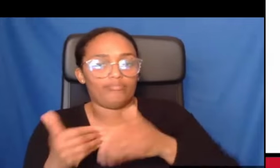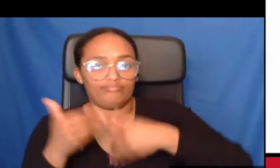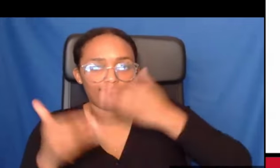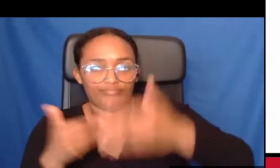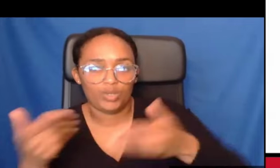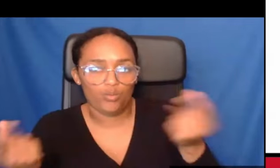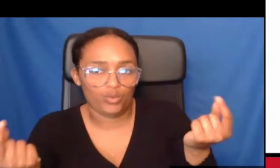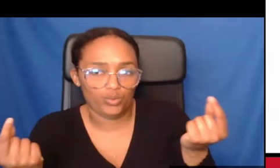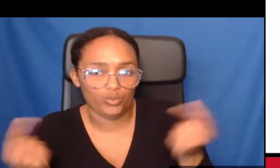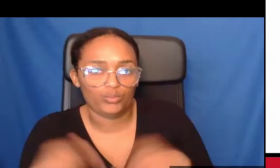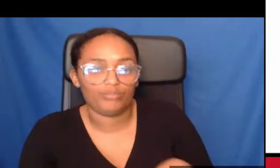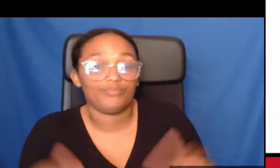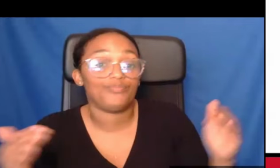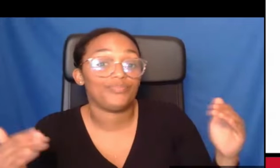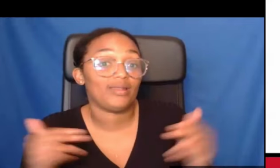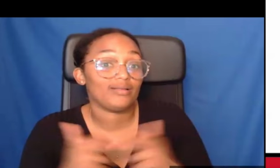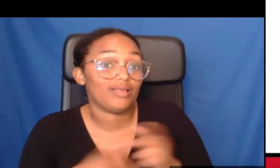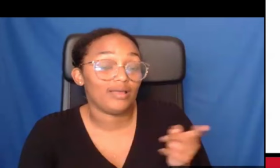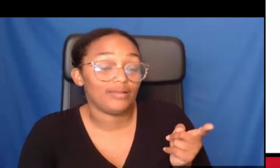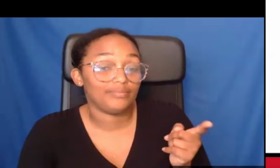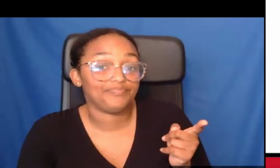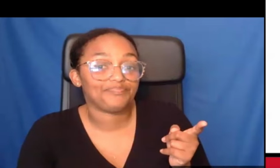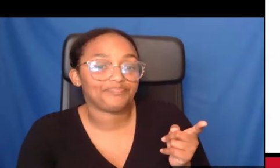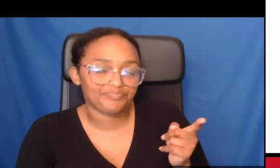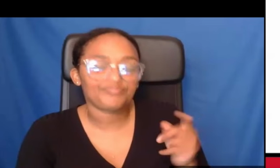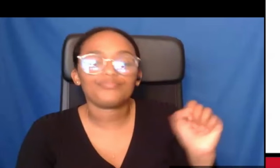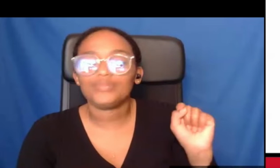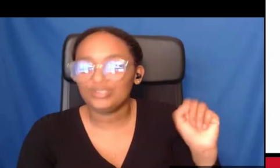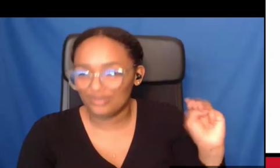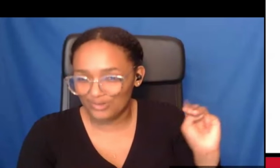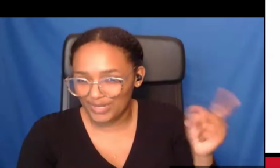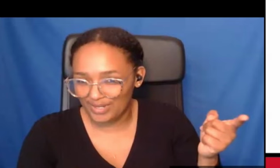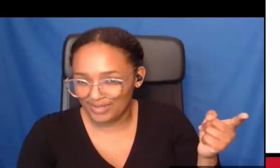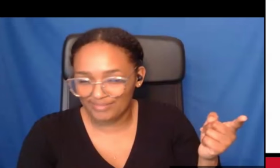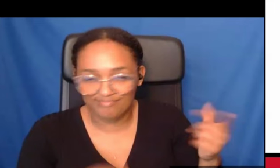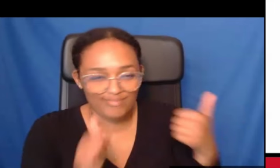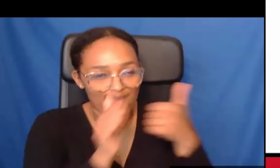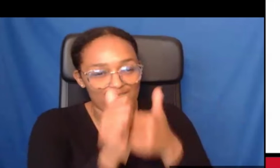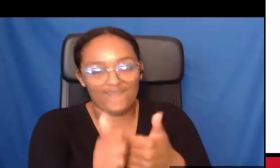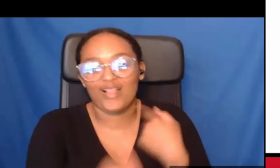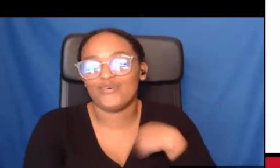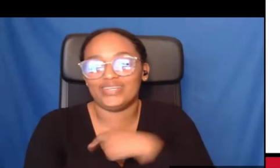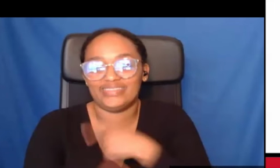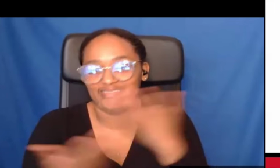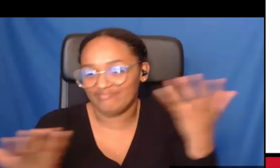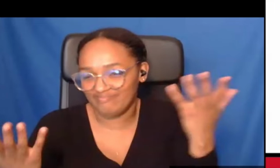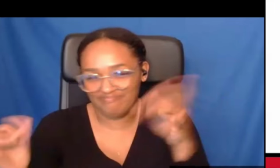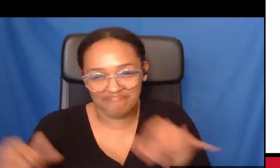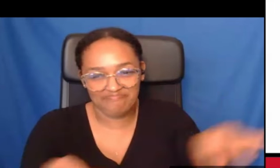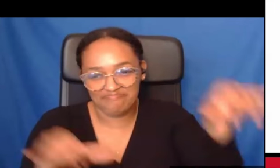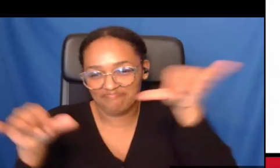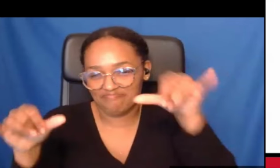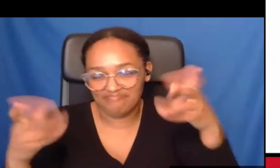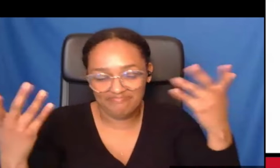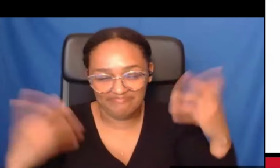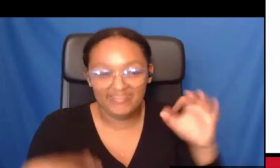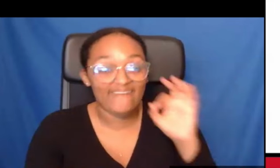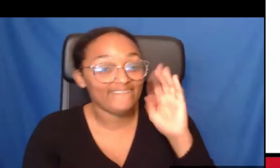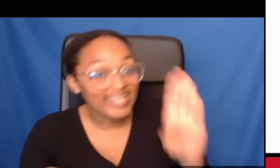the next slide? I think our social media. Follow us on social media like everybody else. We're on